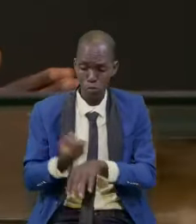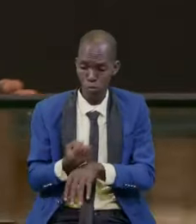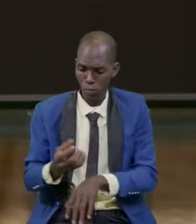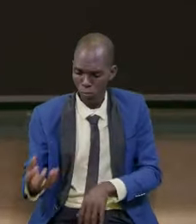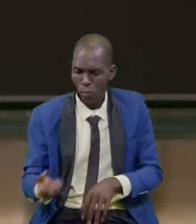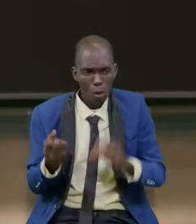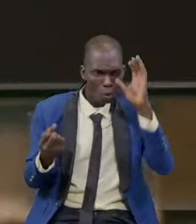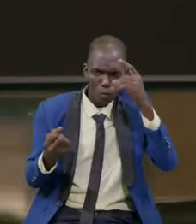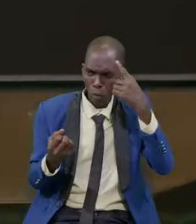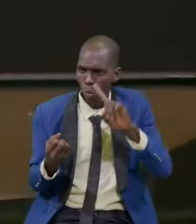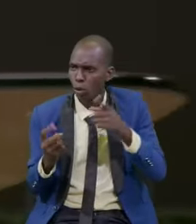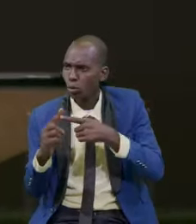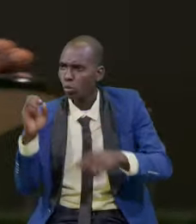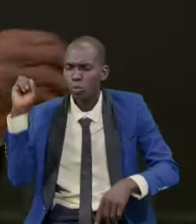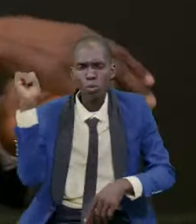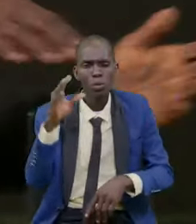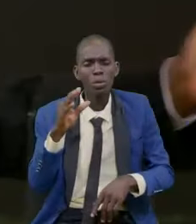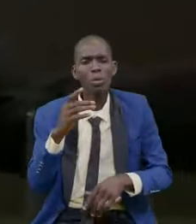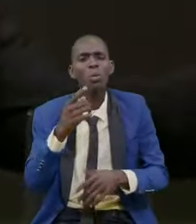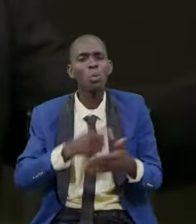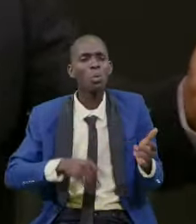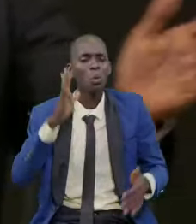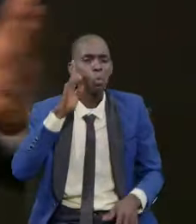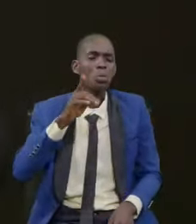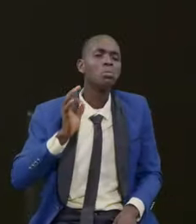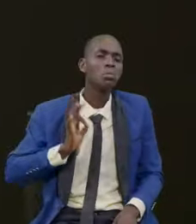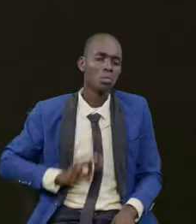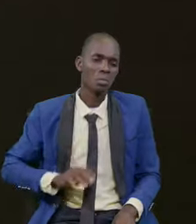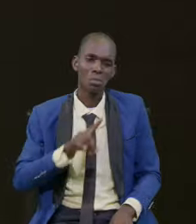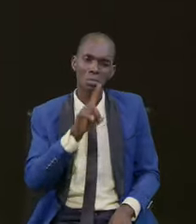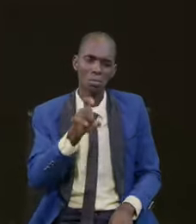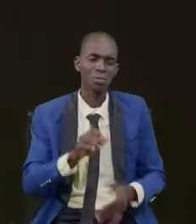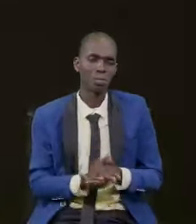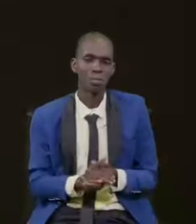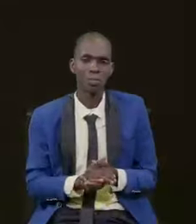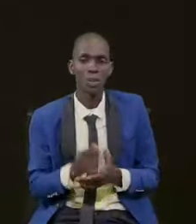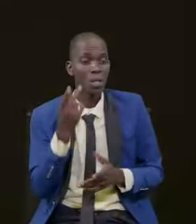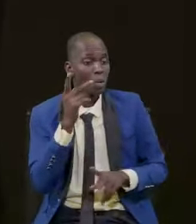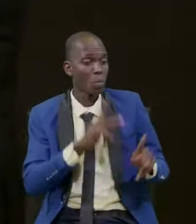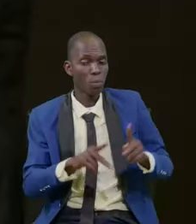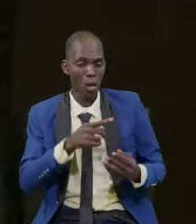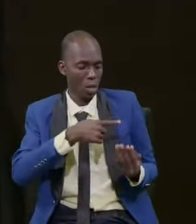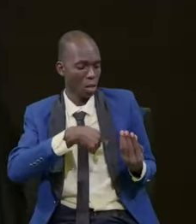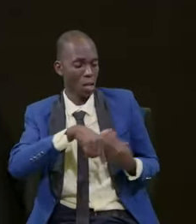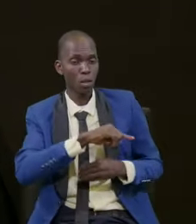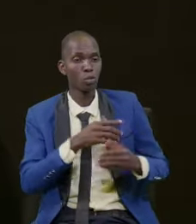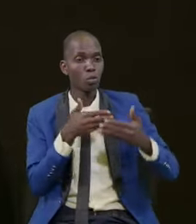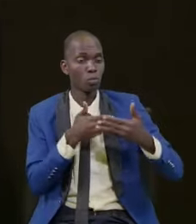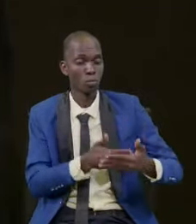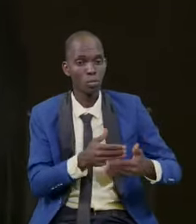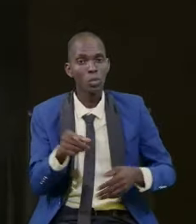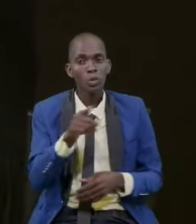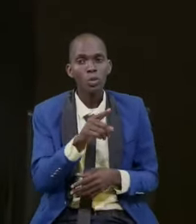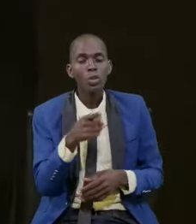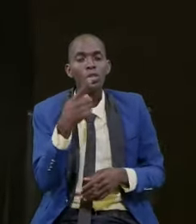What do you gain? Look at all the people around you. The stone of words that